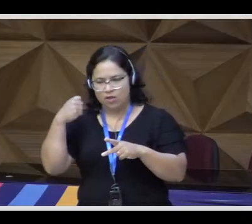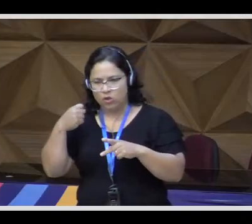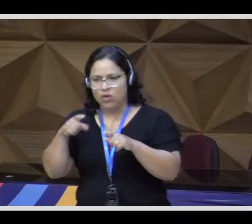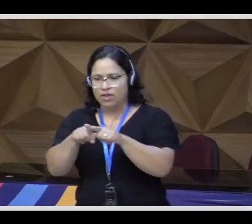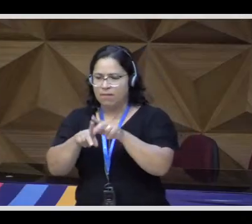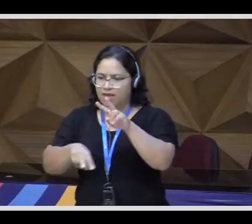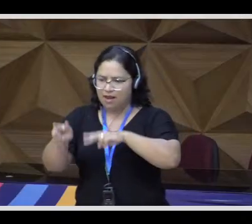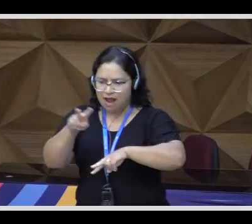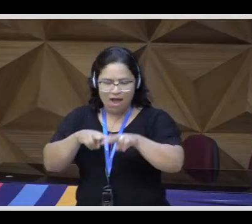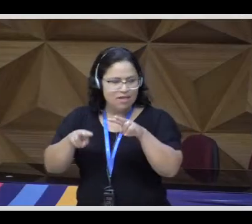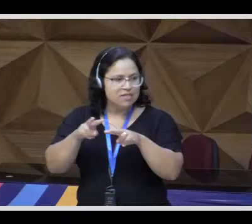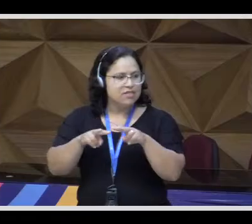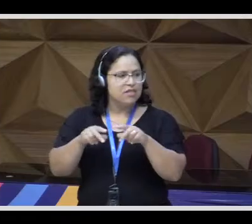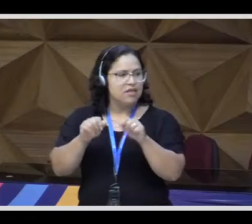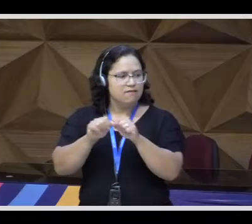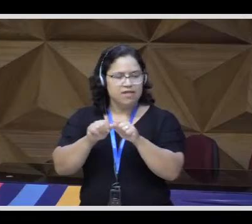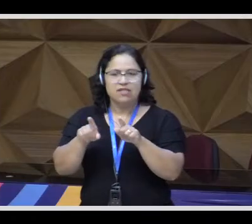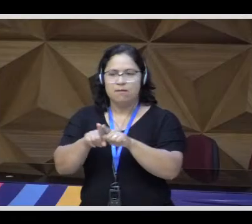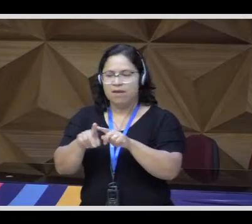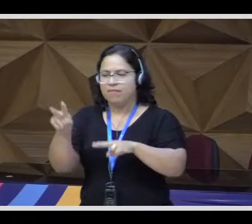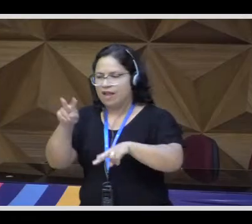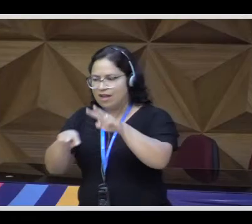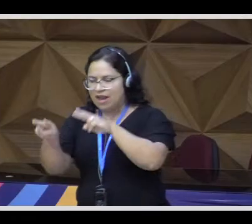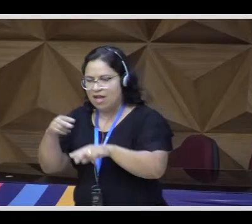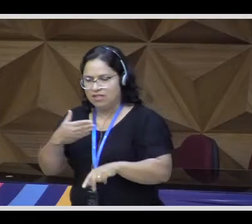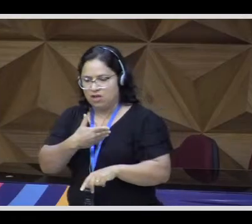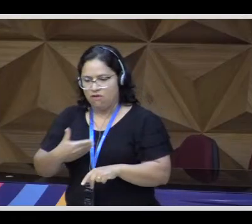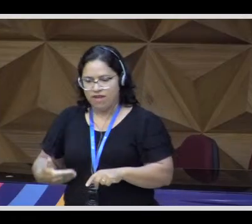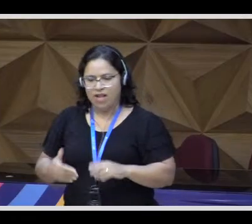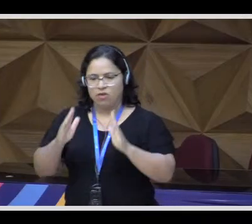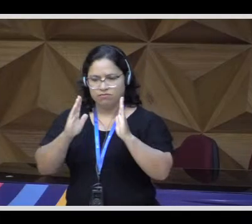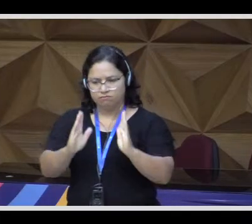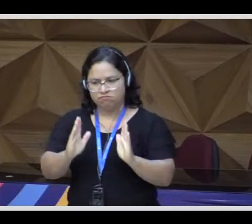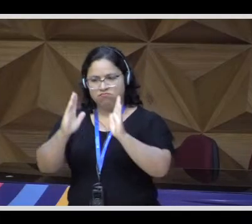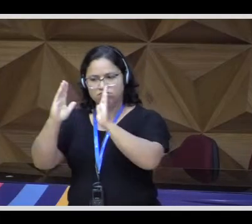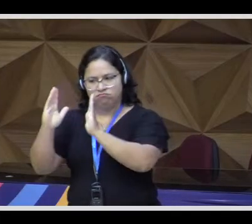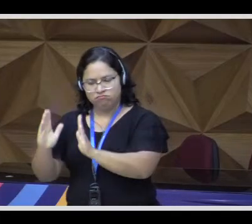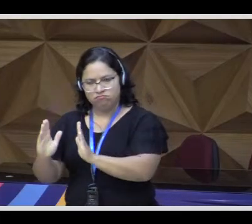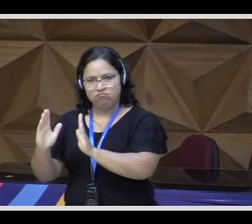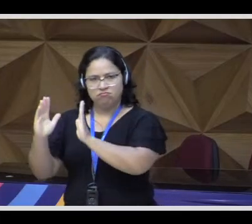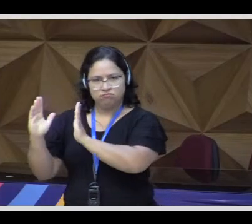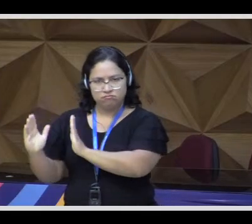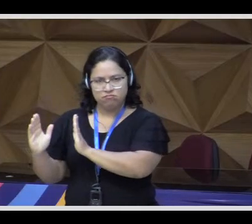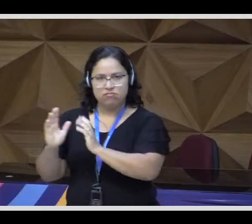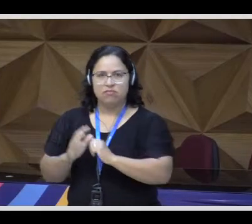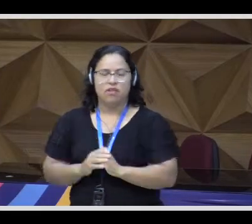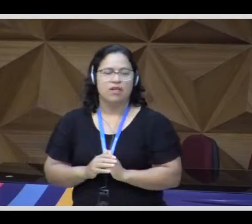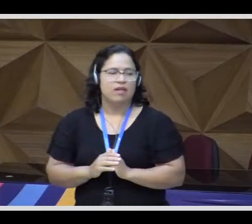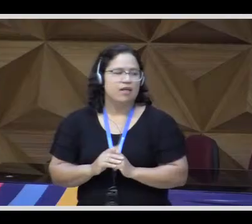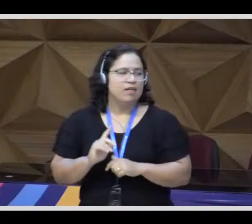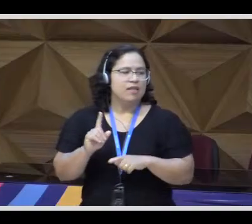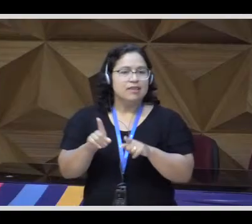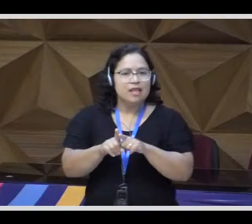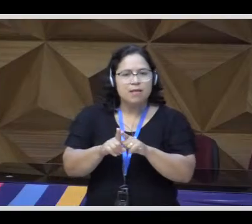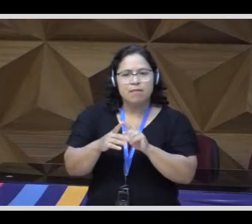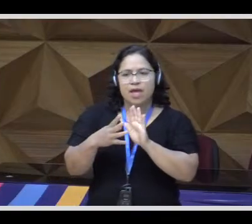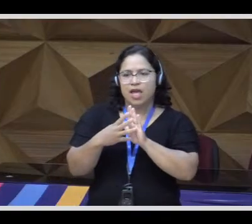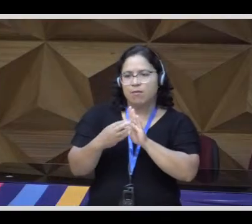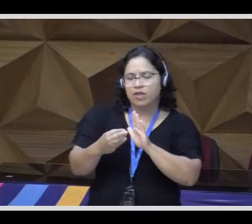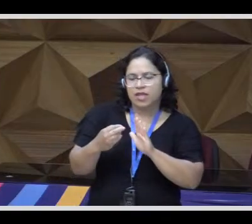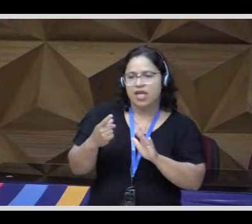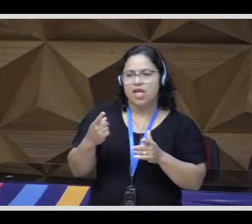then for governors, we also run there. Then we started running this model for deputies,